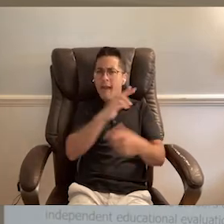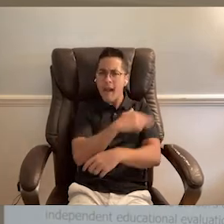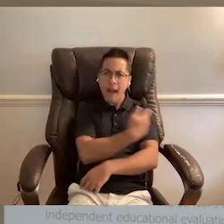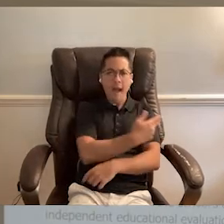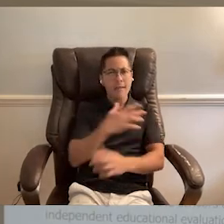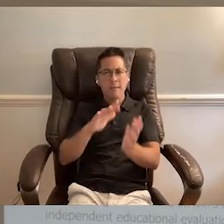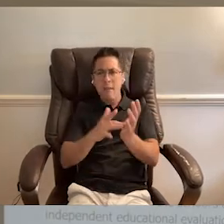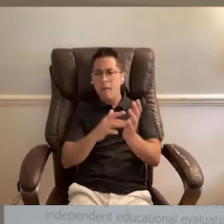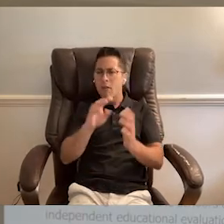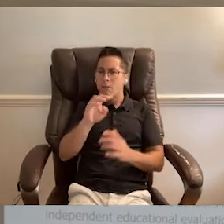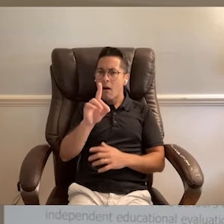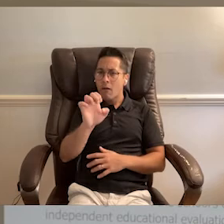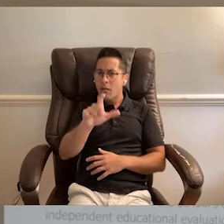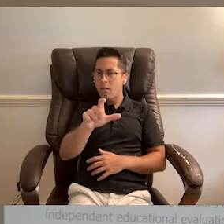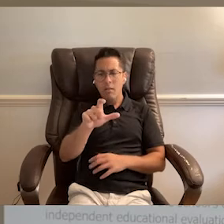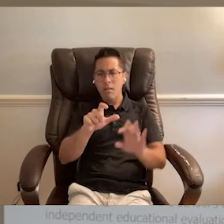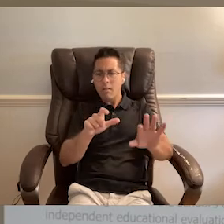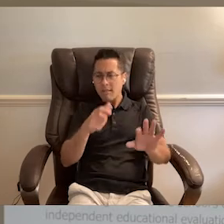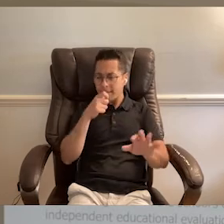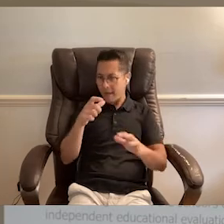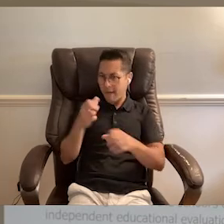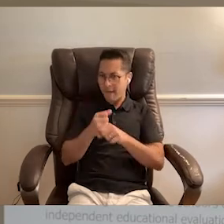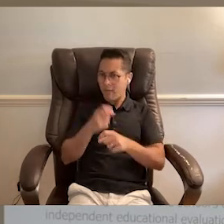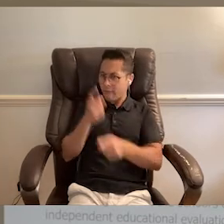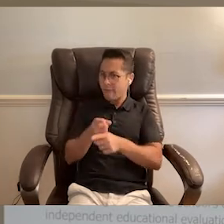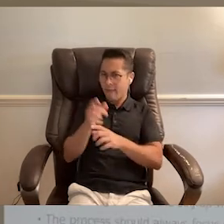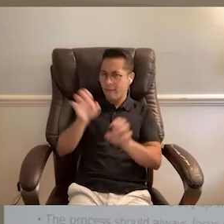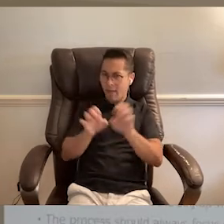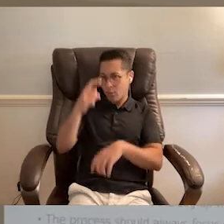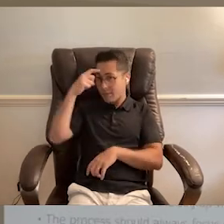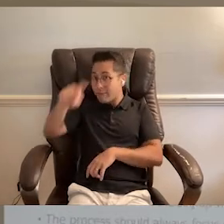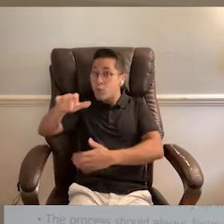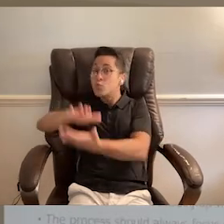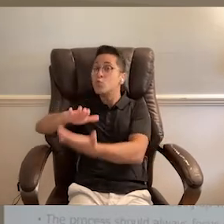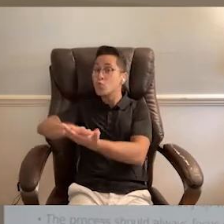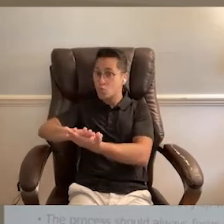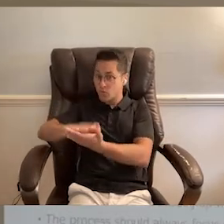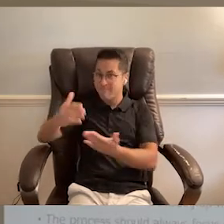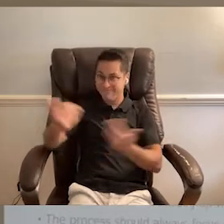you're not going to get the evaluation you need for schools.